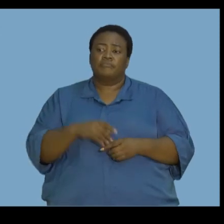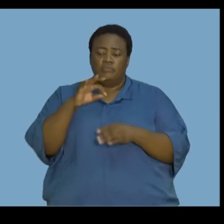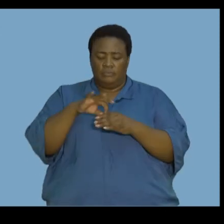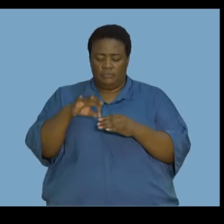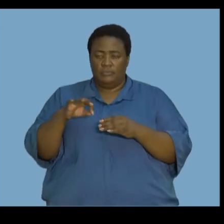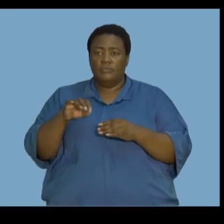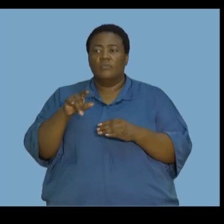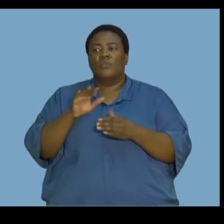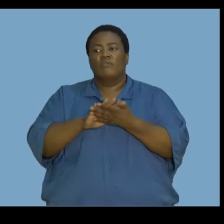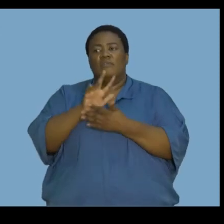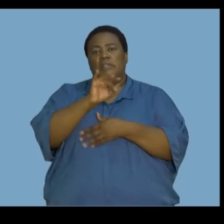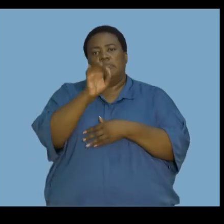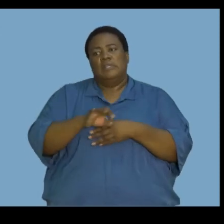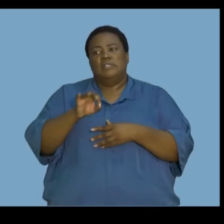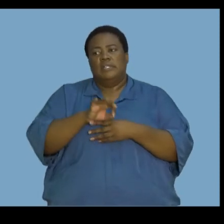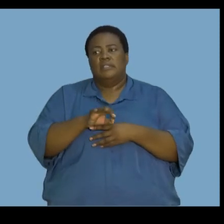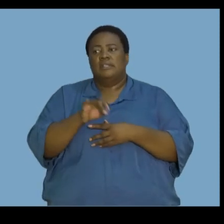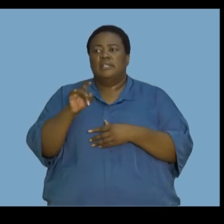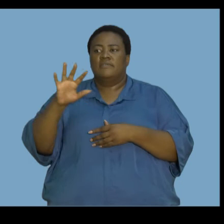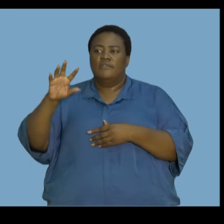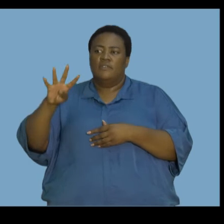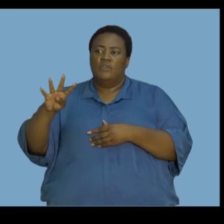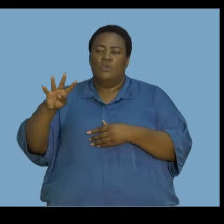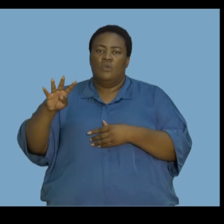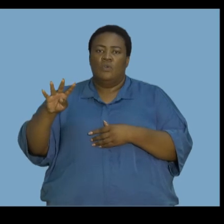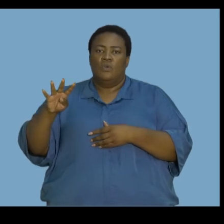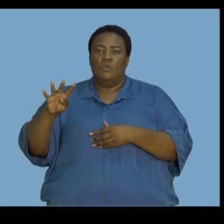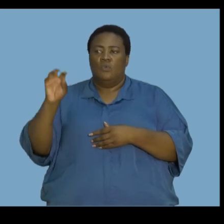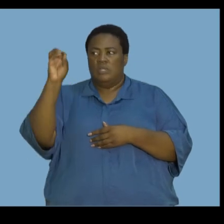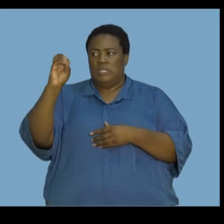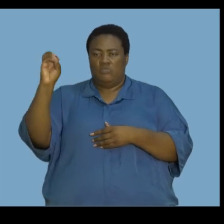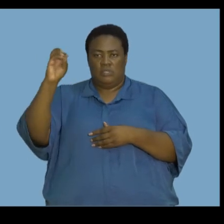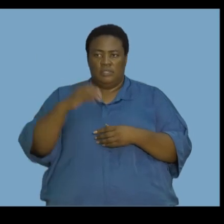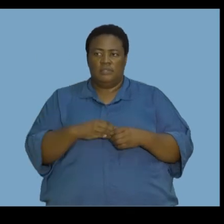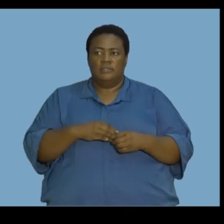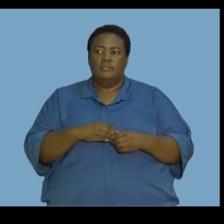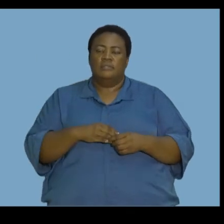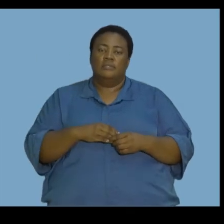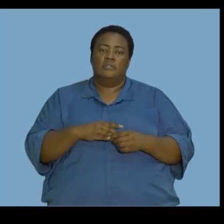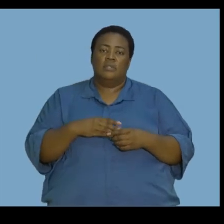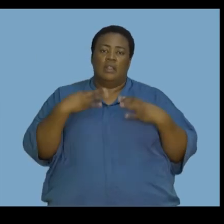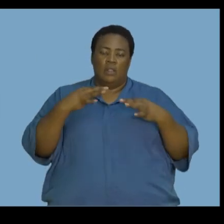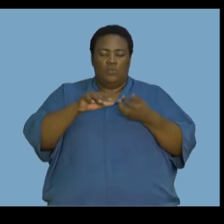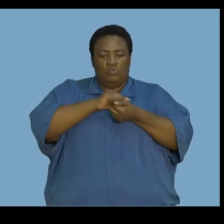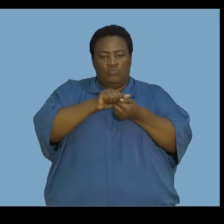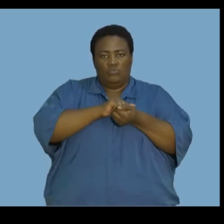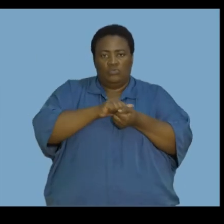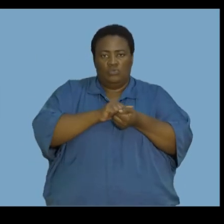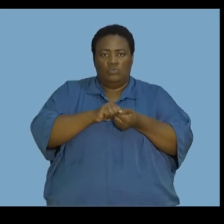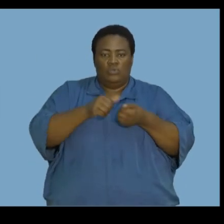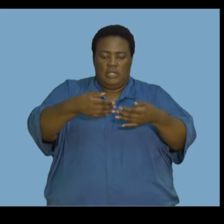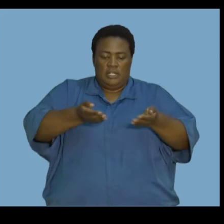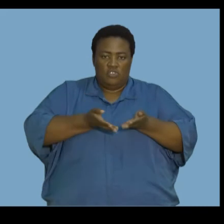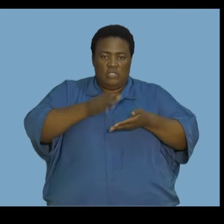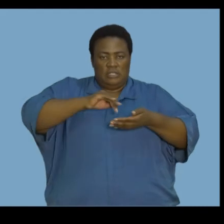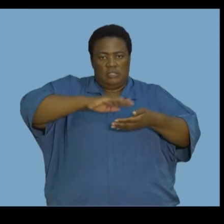was 15%, and that equates to 54 degrees on a protractor. And washing clothes and dishes again